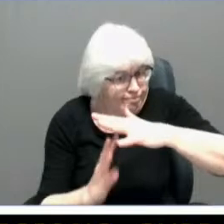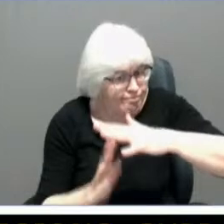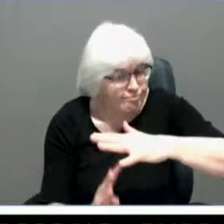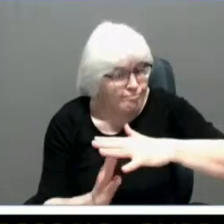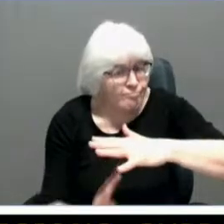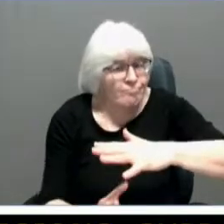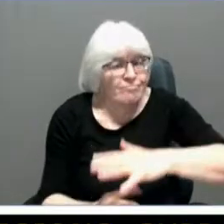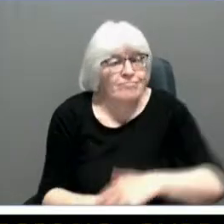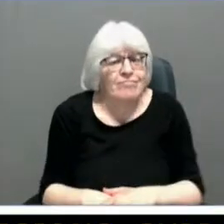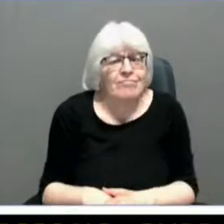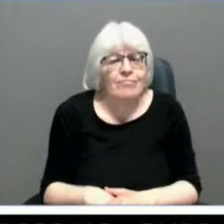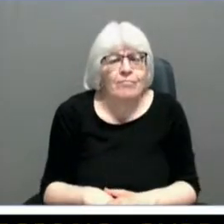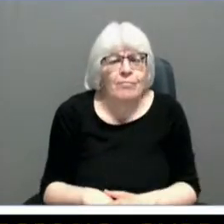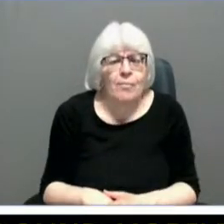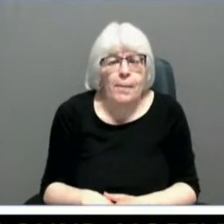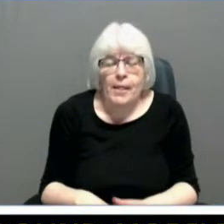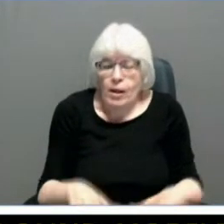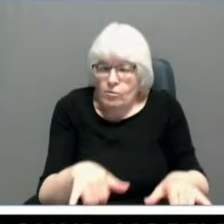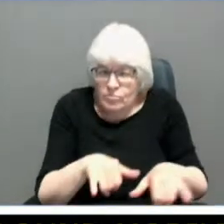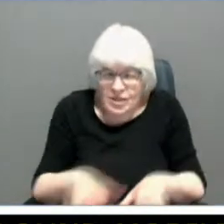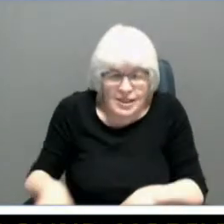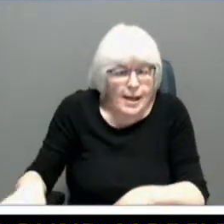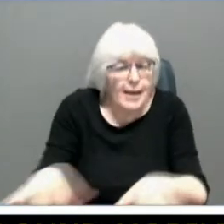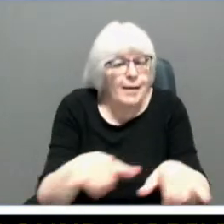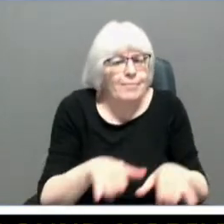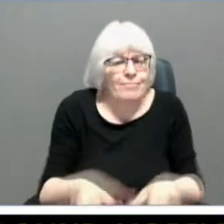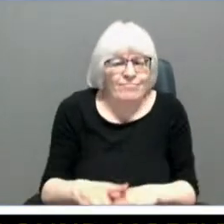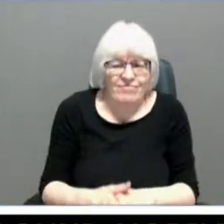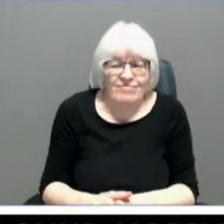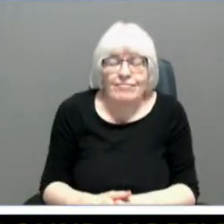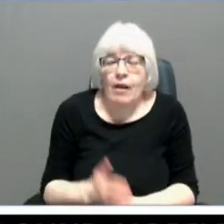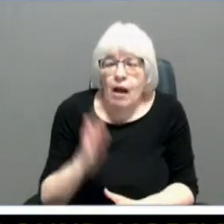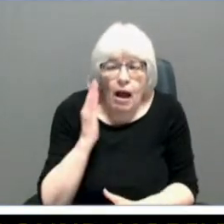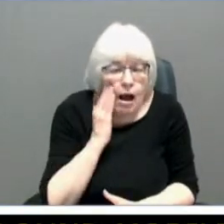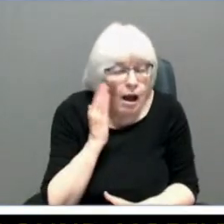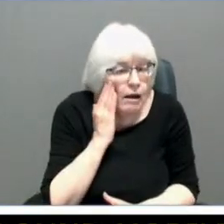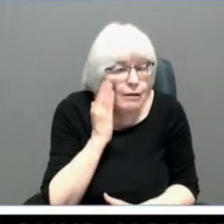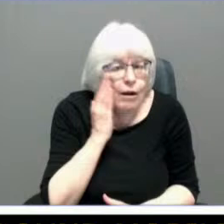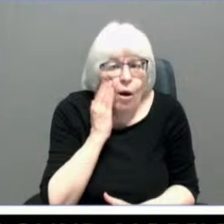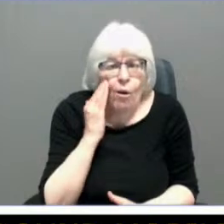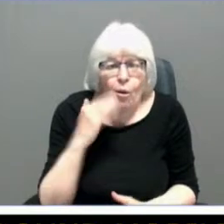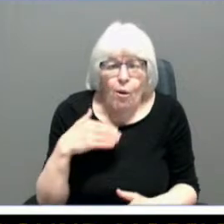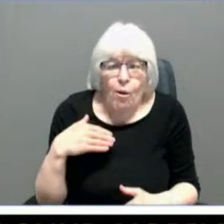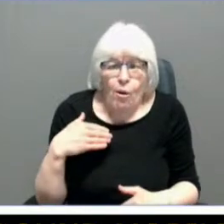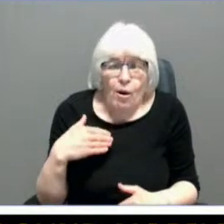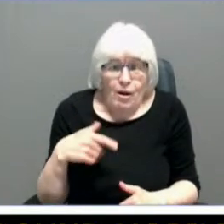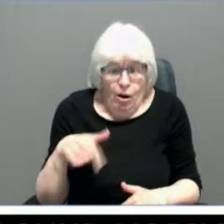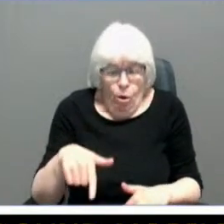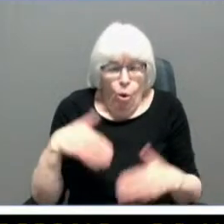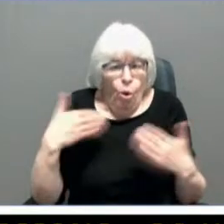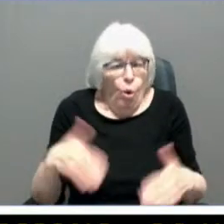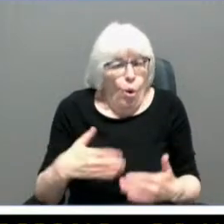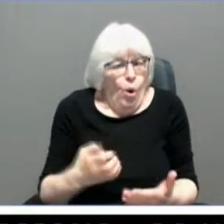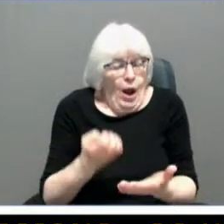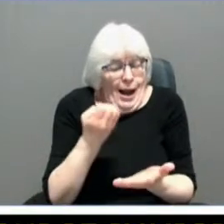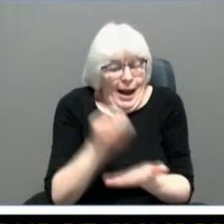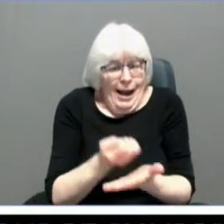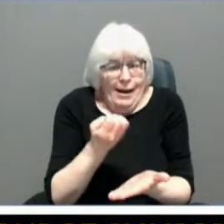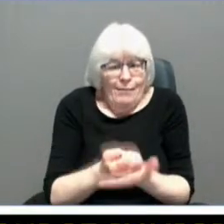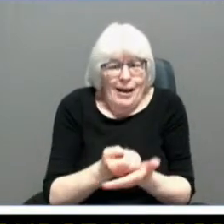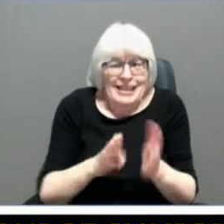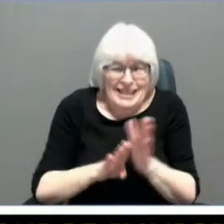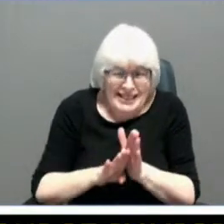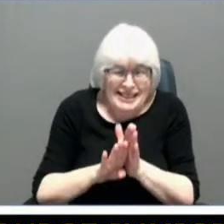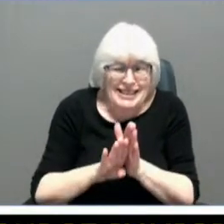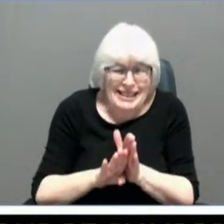aligned. We all know that the growth of economies depend on people. So our